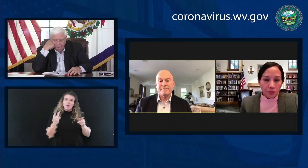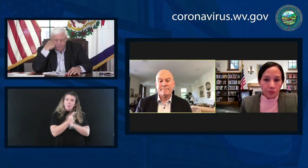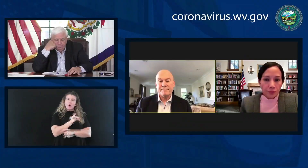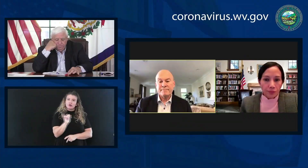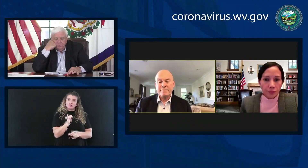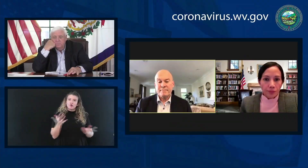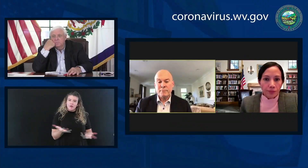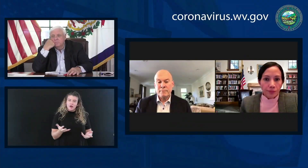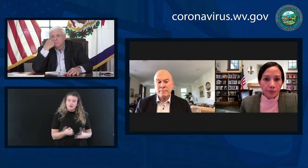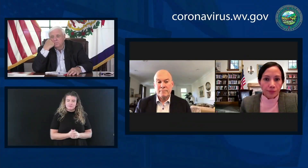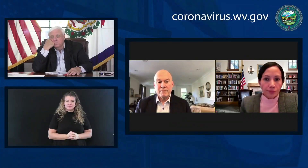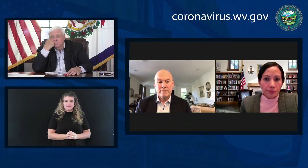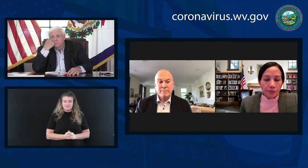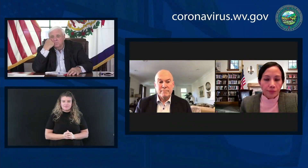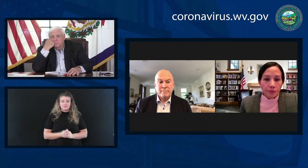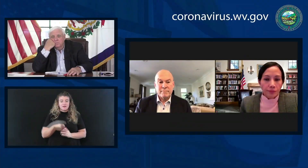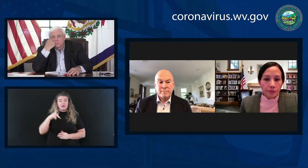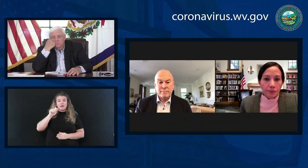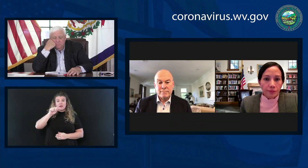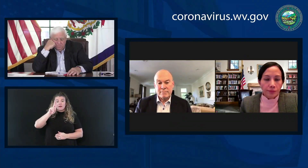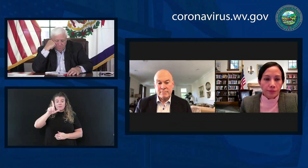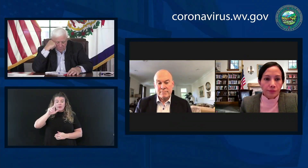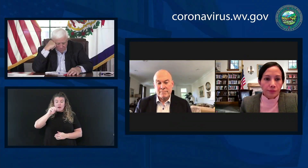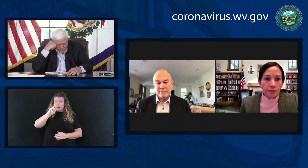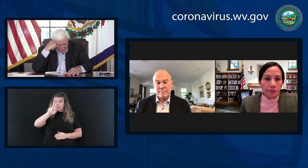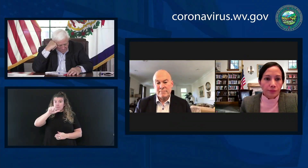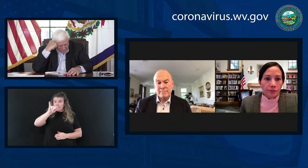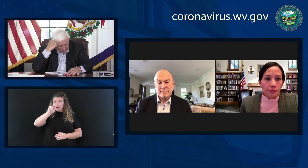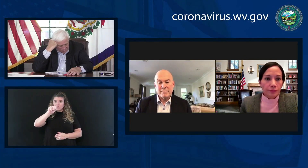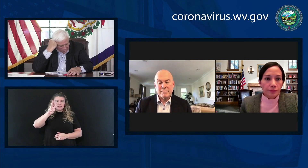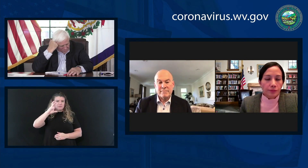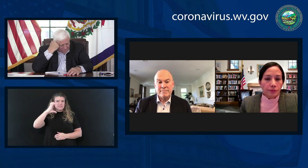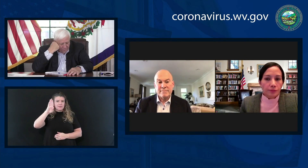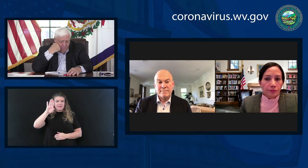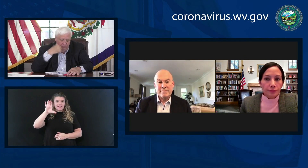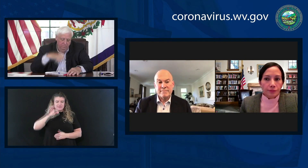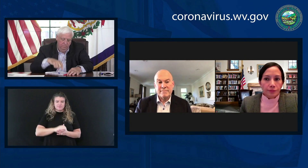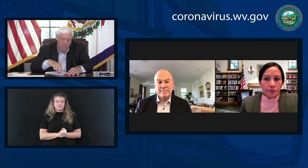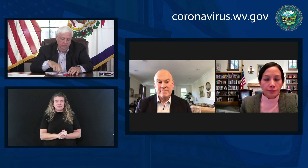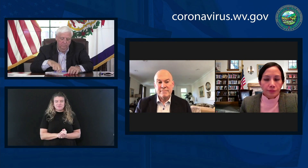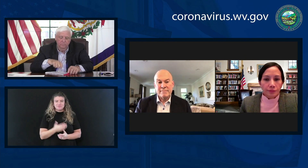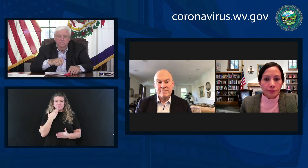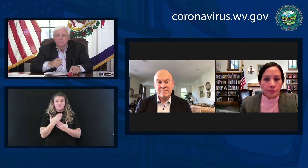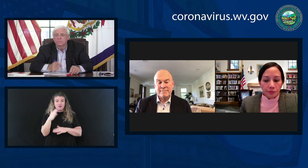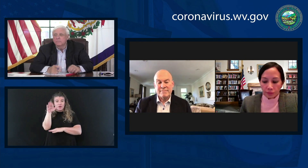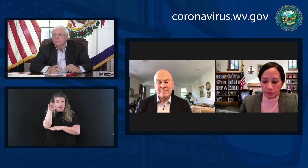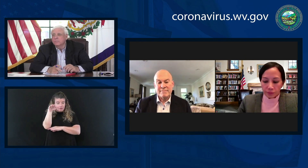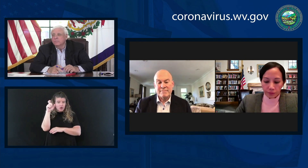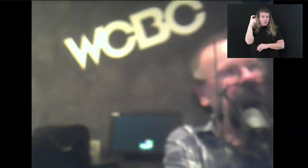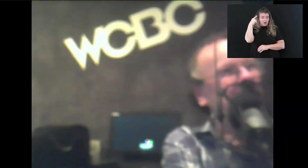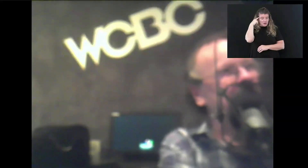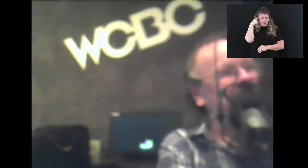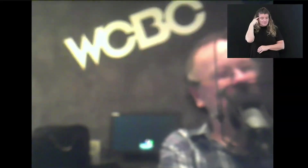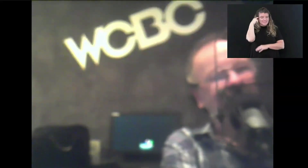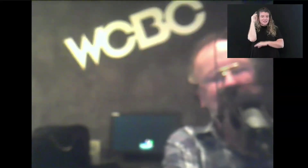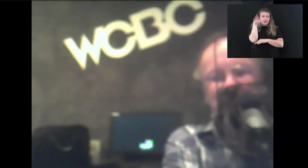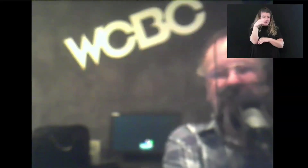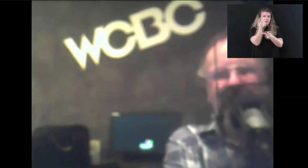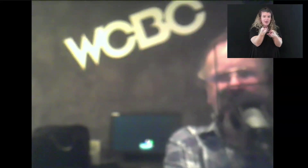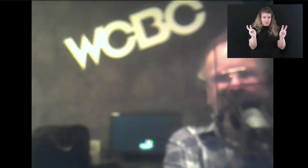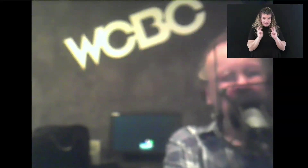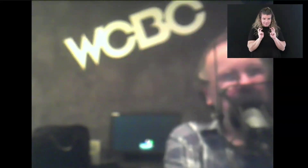All right, thank you, Mark. Next, we'll go to Paul Mullen with WCBC. Good afternoon, Governor. Good afternoon,